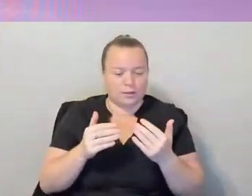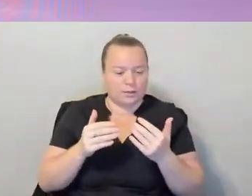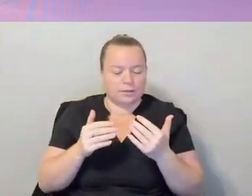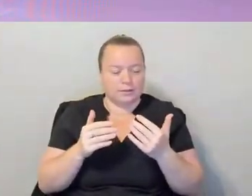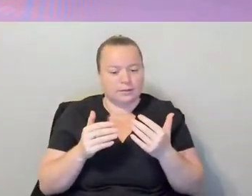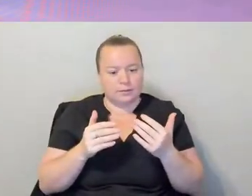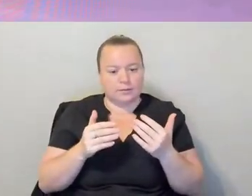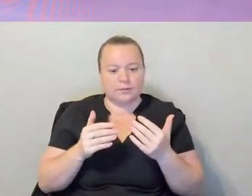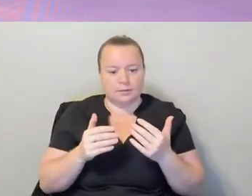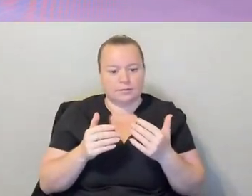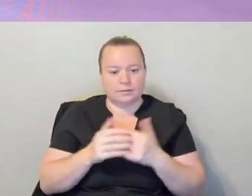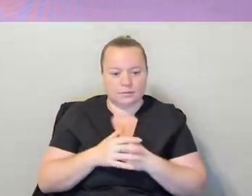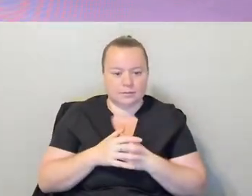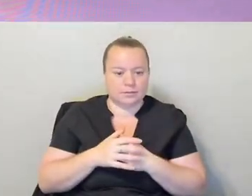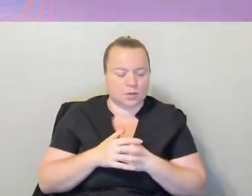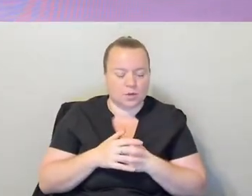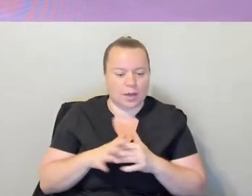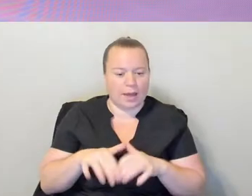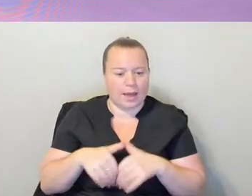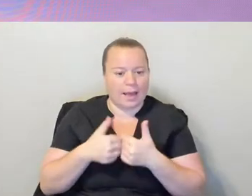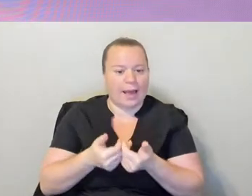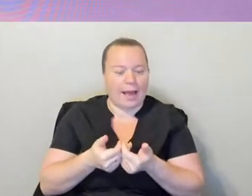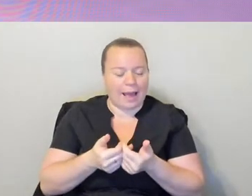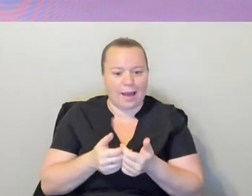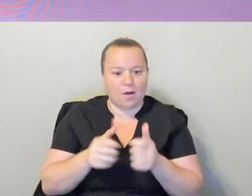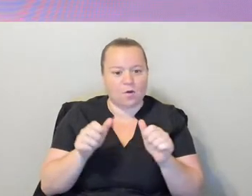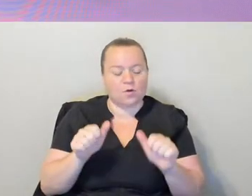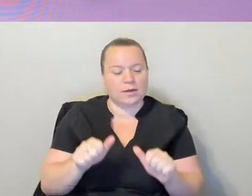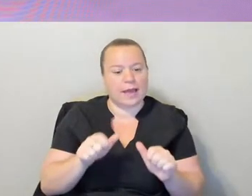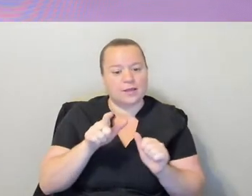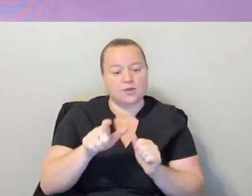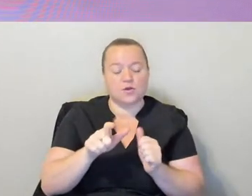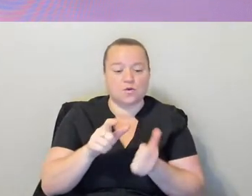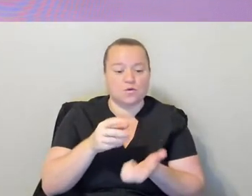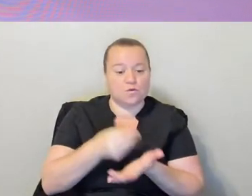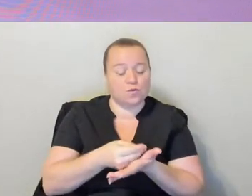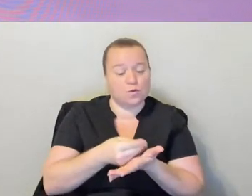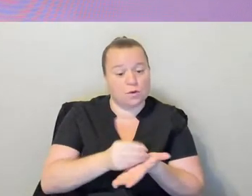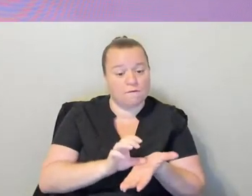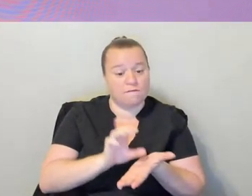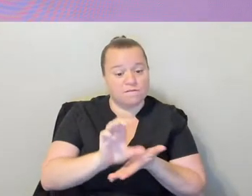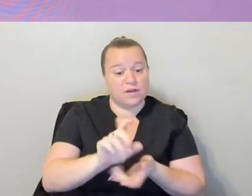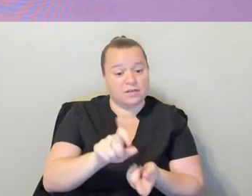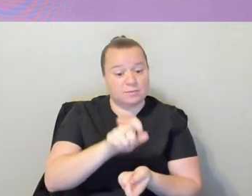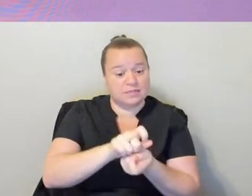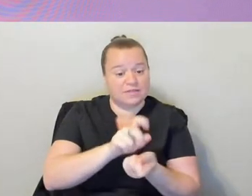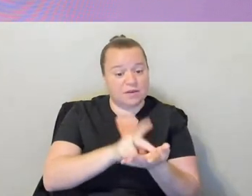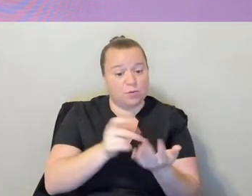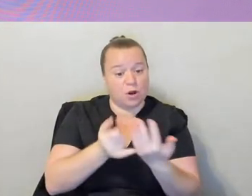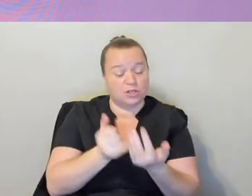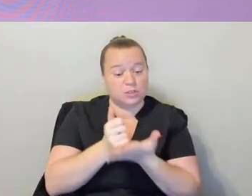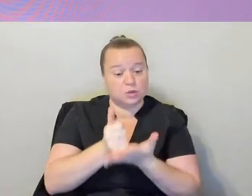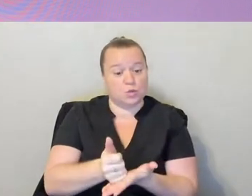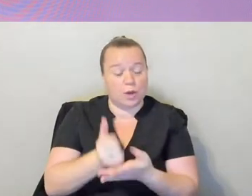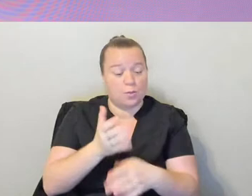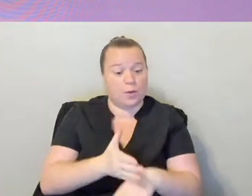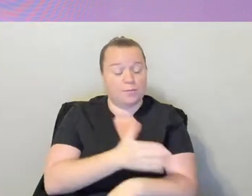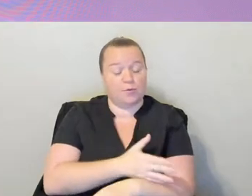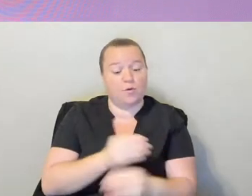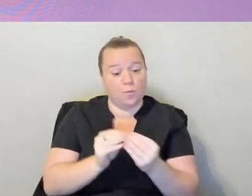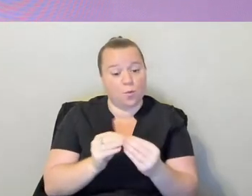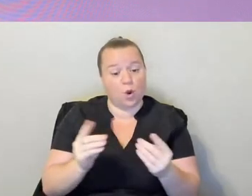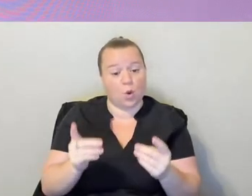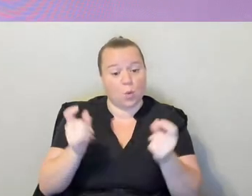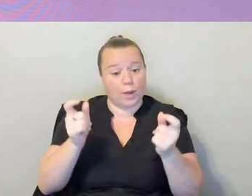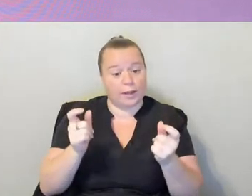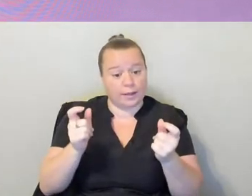of low-hanging fruit where you can fund projects in order to improve things more quickly